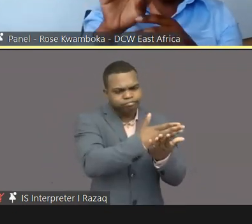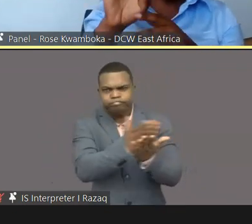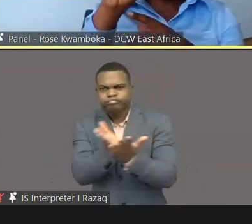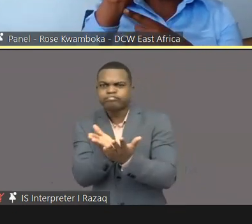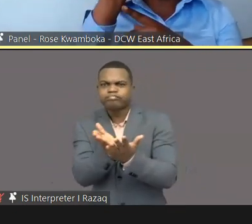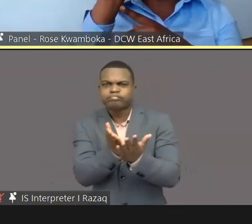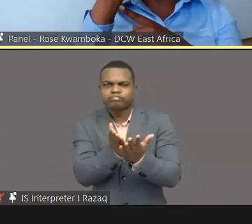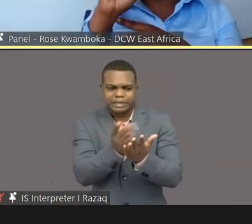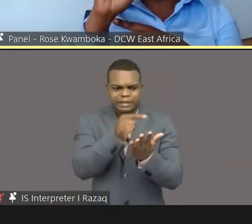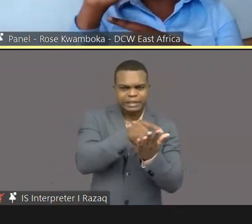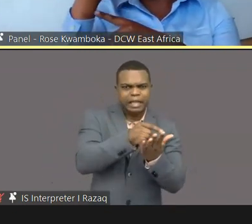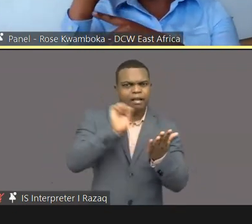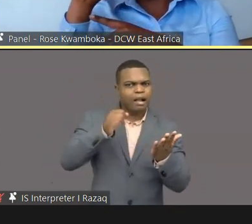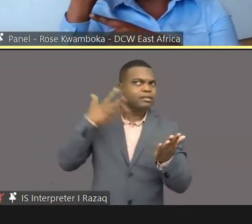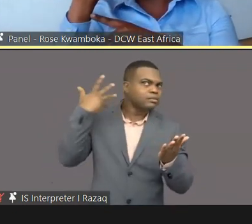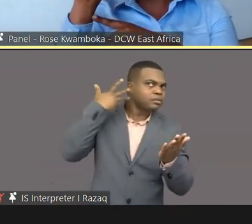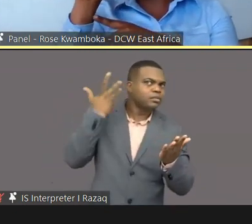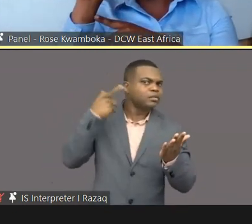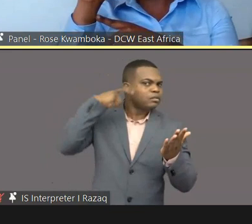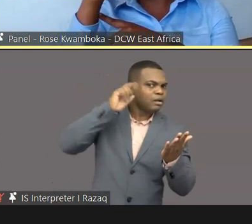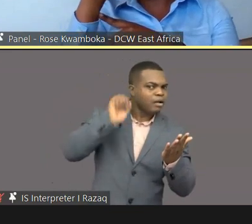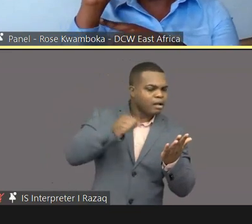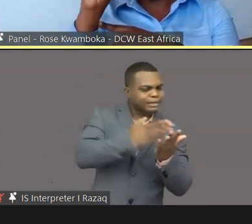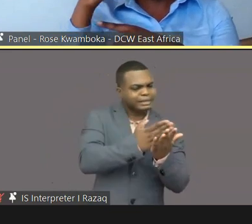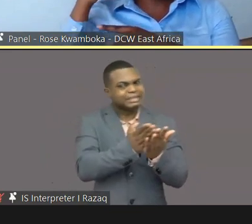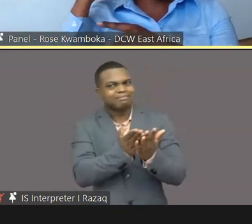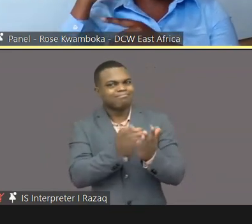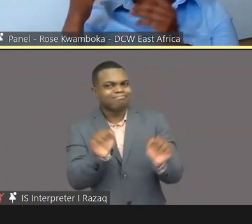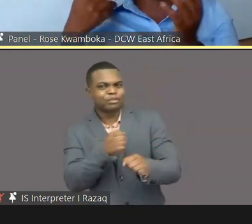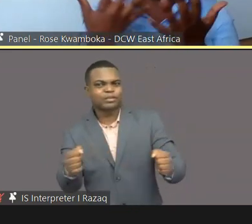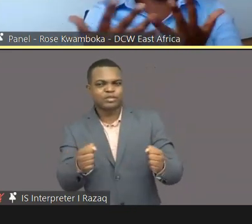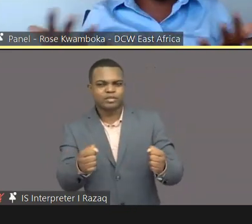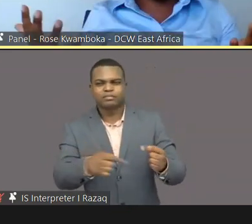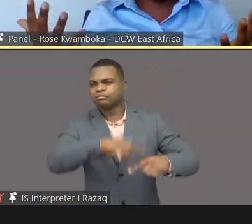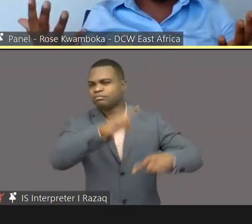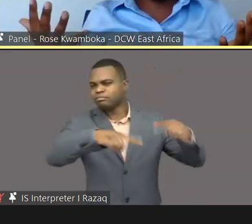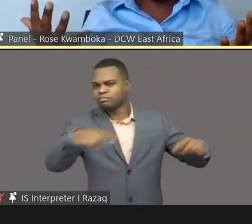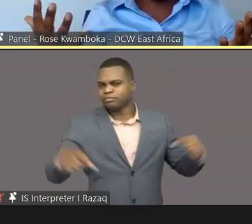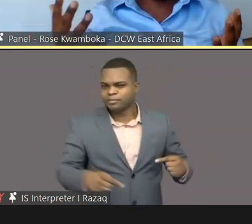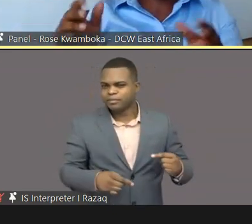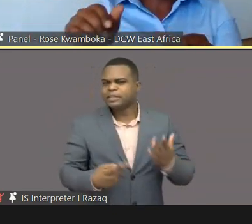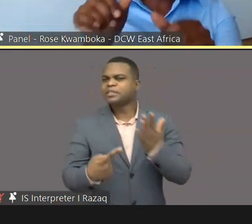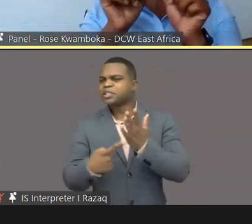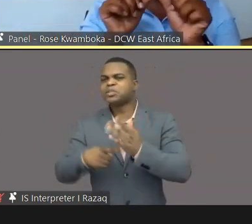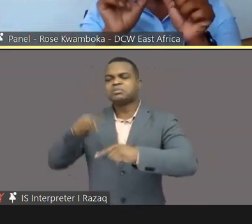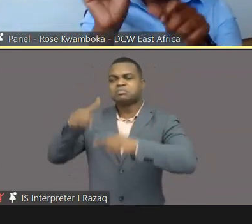implants or the bone conduction hearing devices.